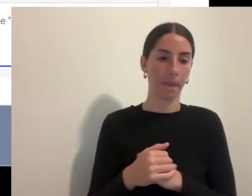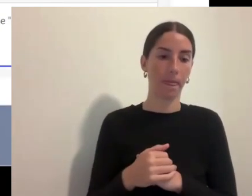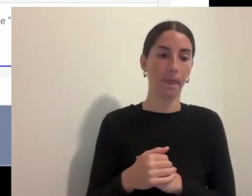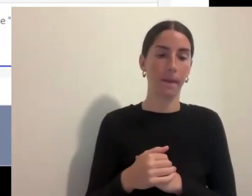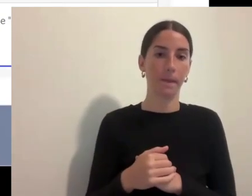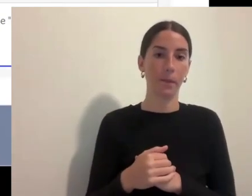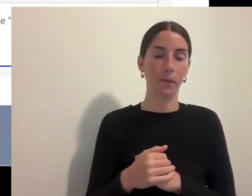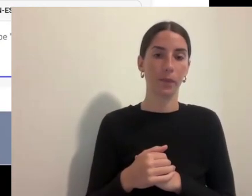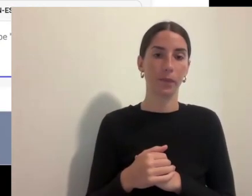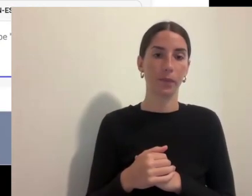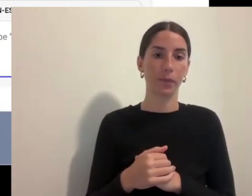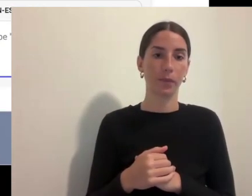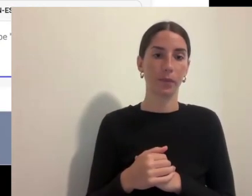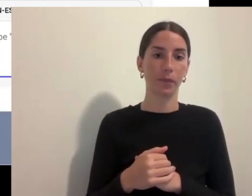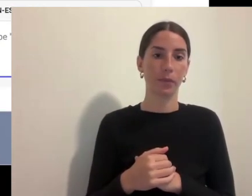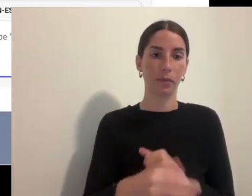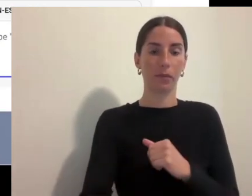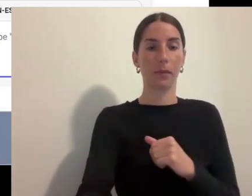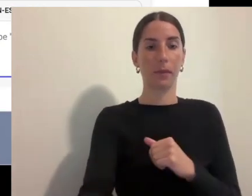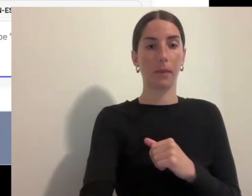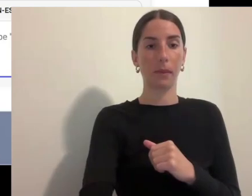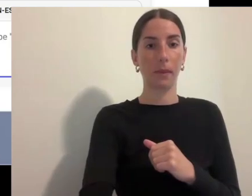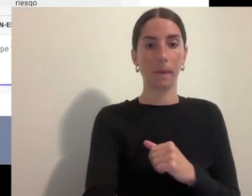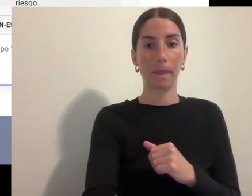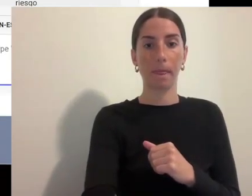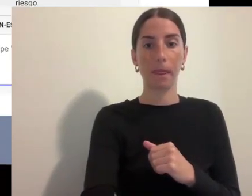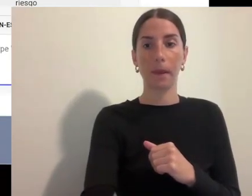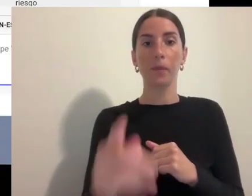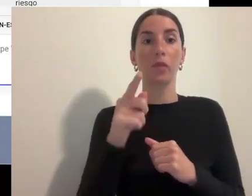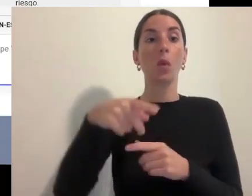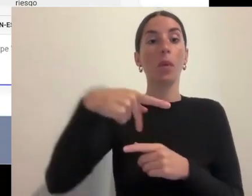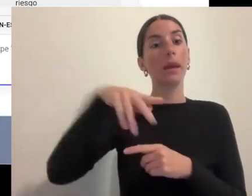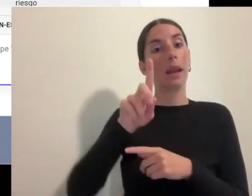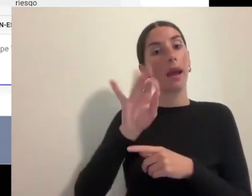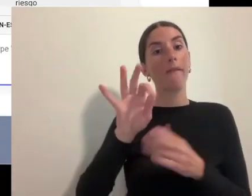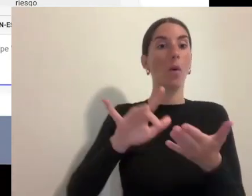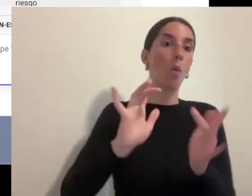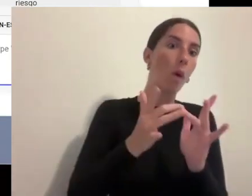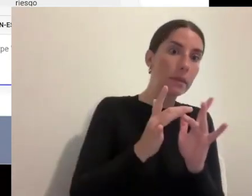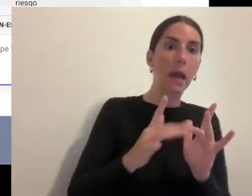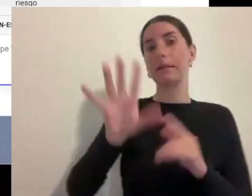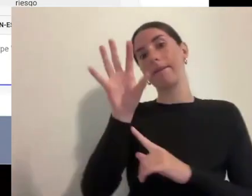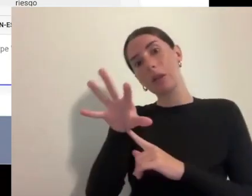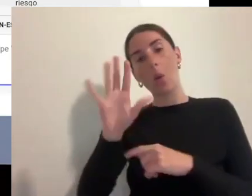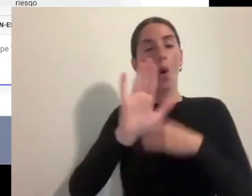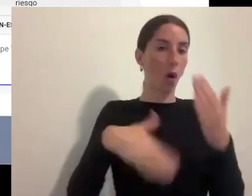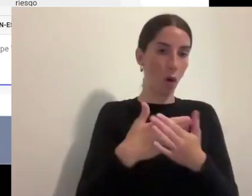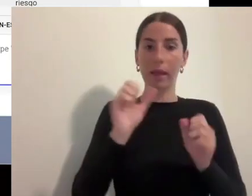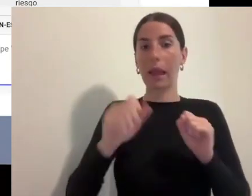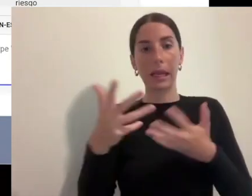Um, so PDFs, websites, YouTube videos, all can be interacted